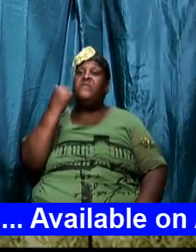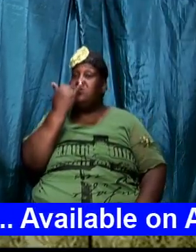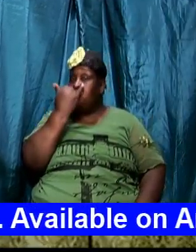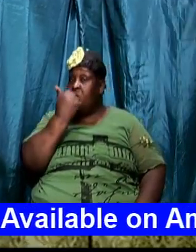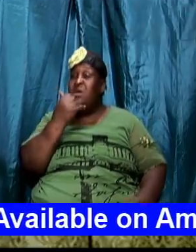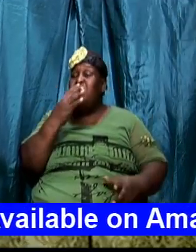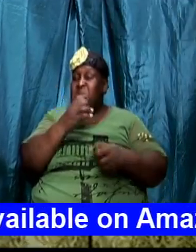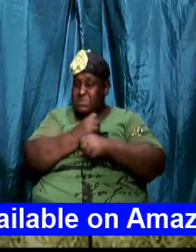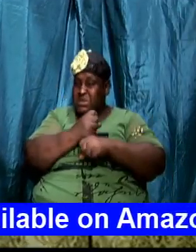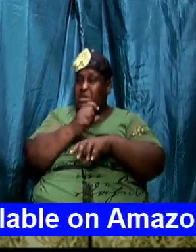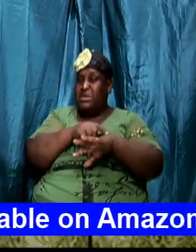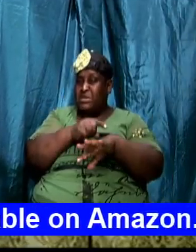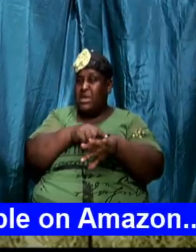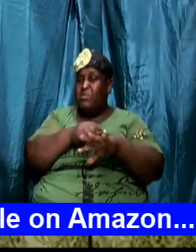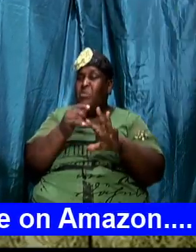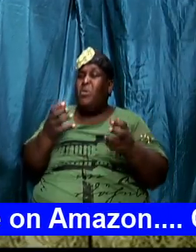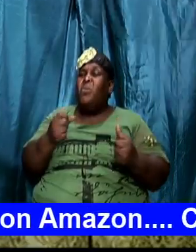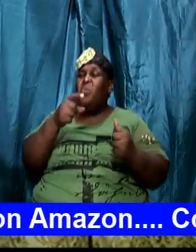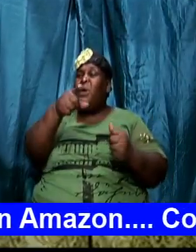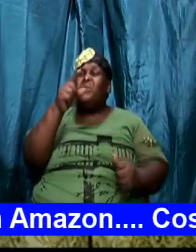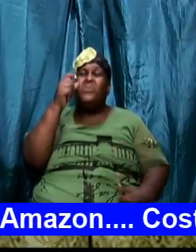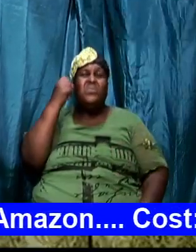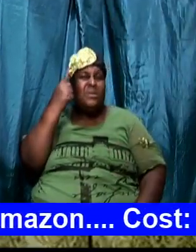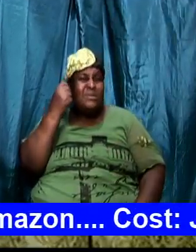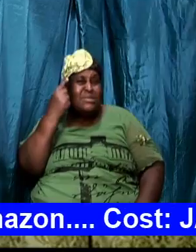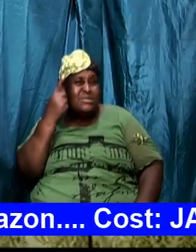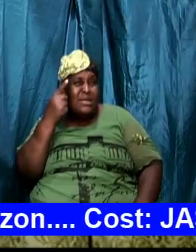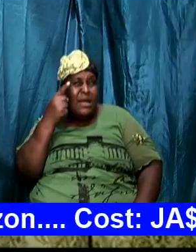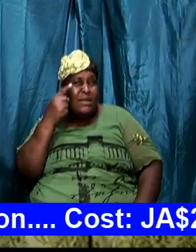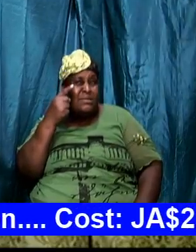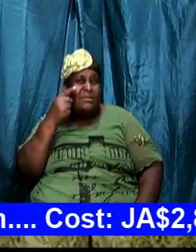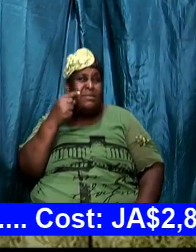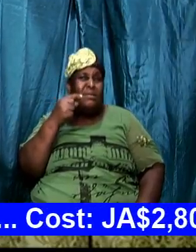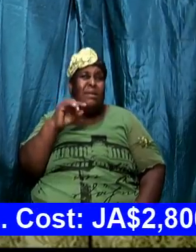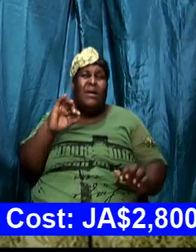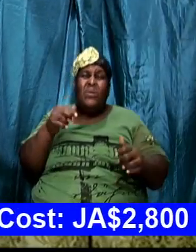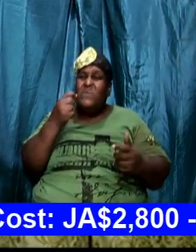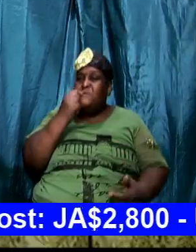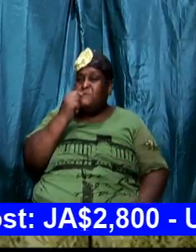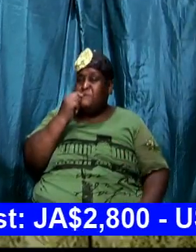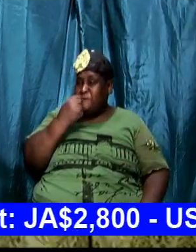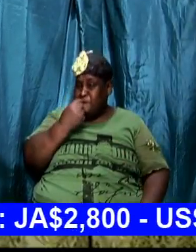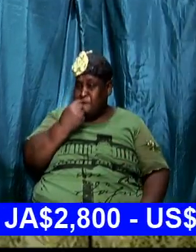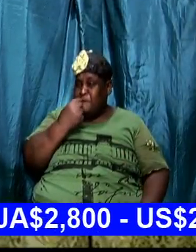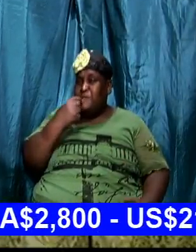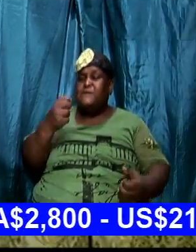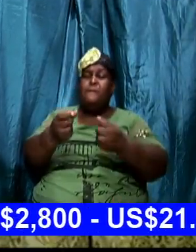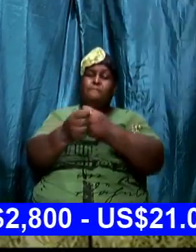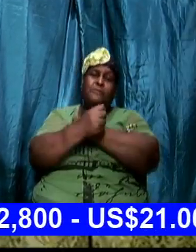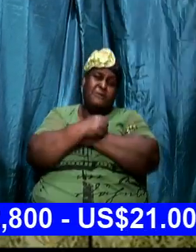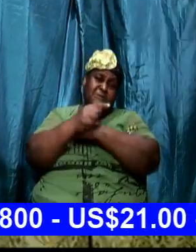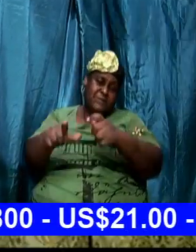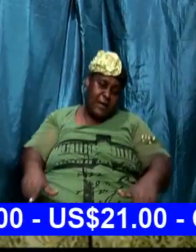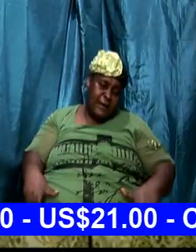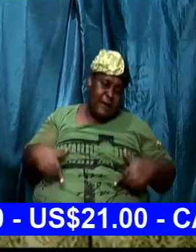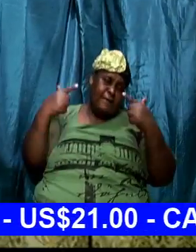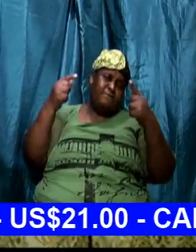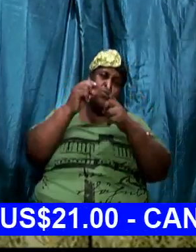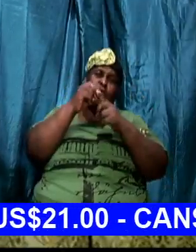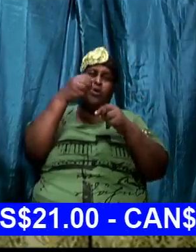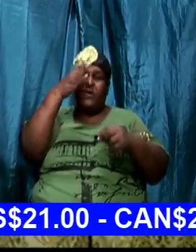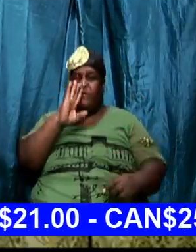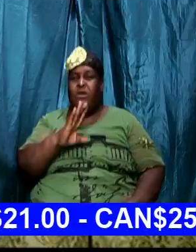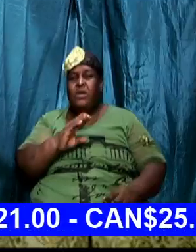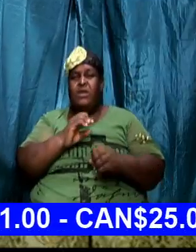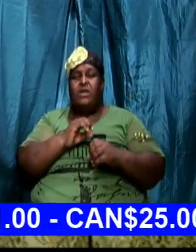to understand and get the concept of how crucial it is to embrace the word. And if we